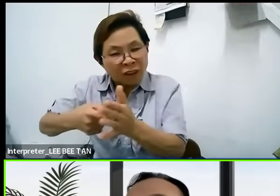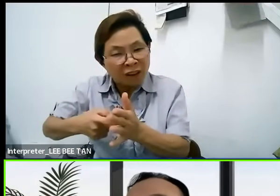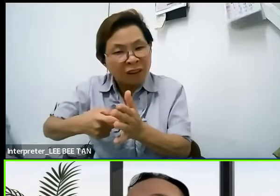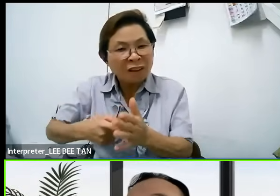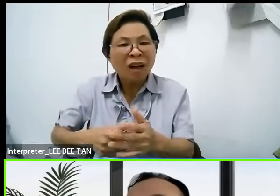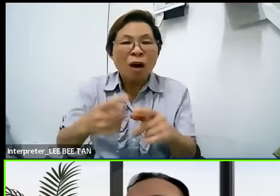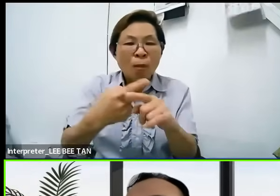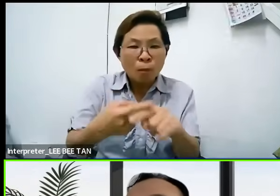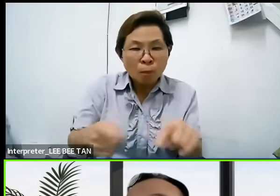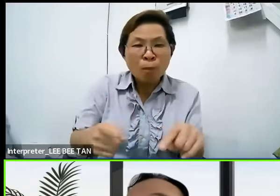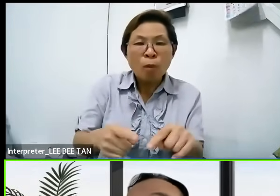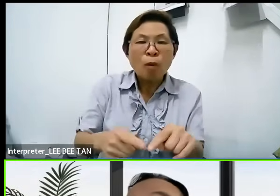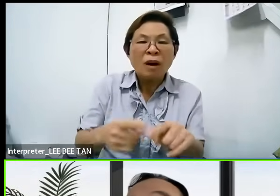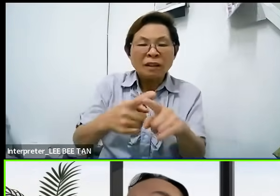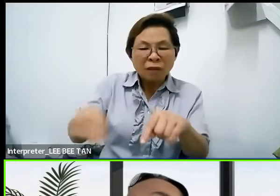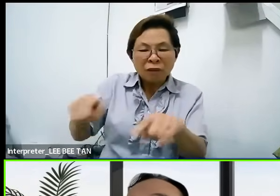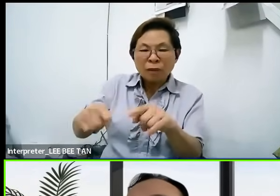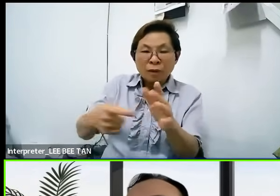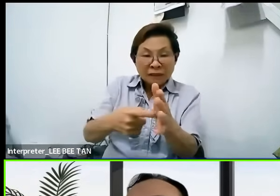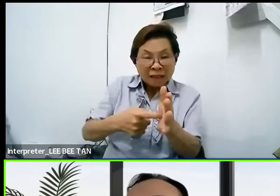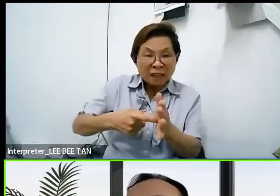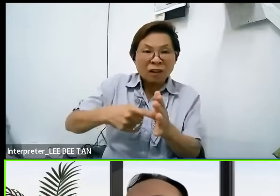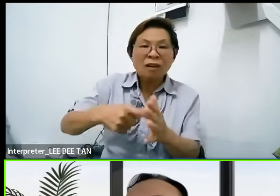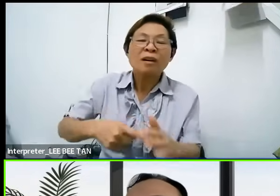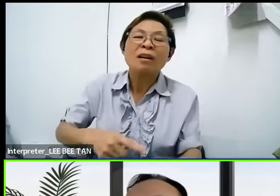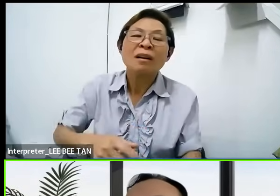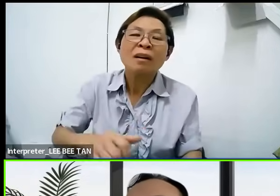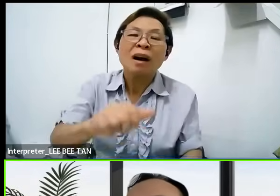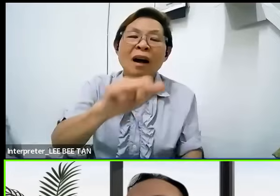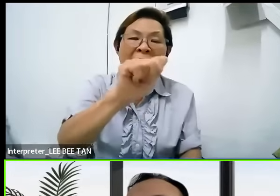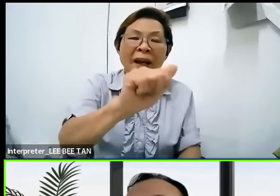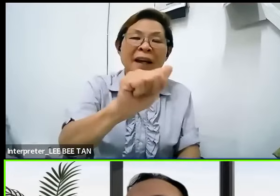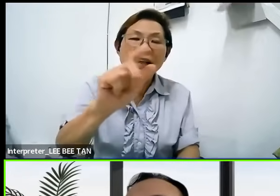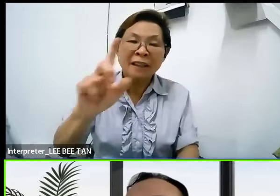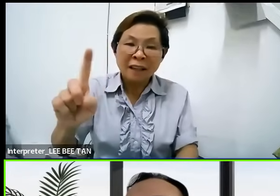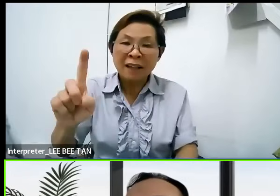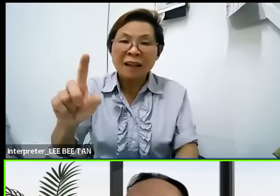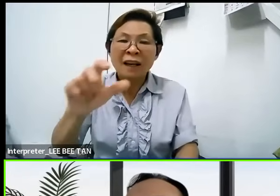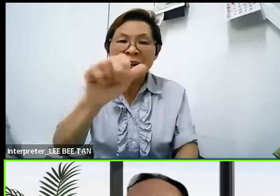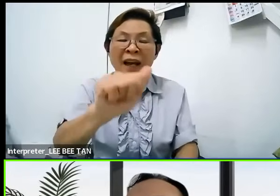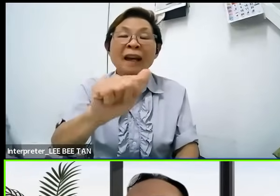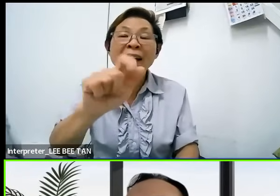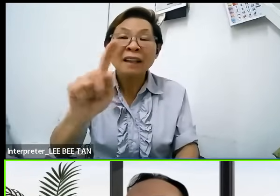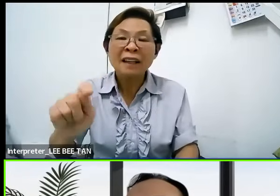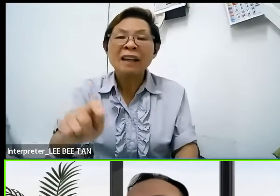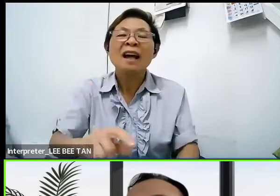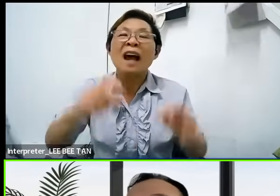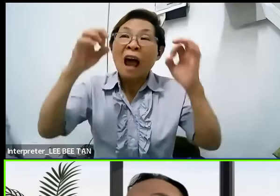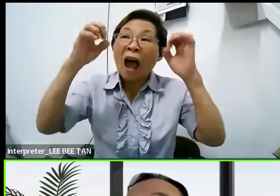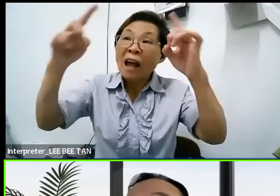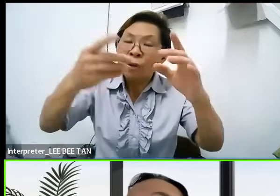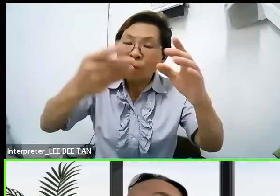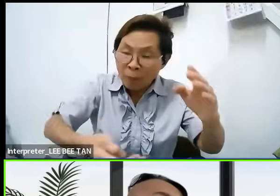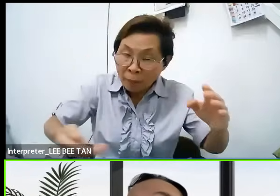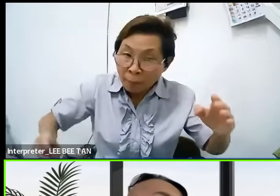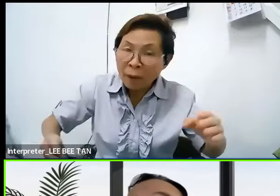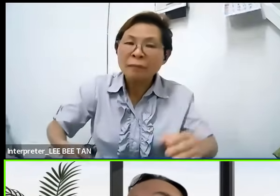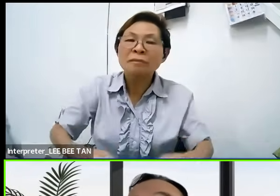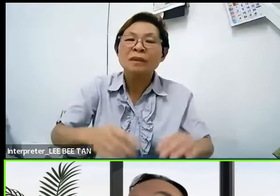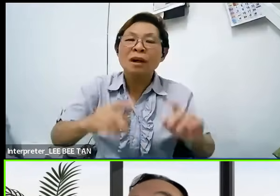different needs in terms of AT, will have them access to educational materials, you know, access to